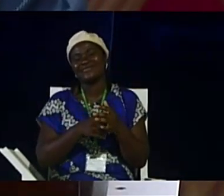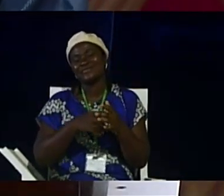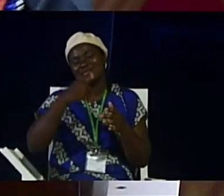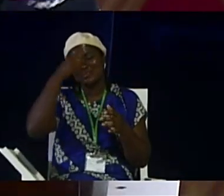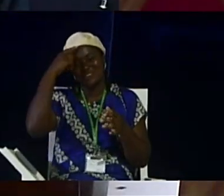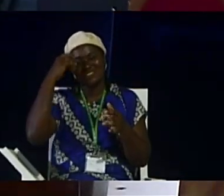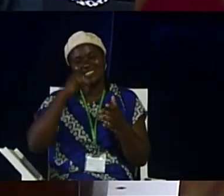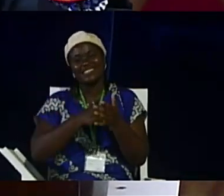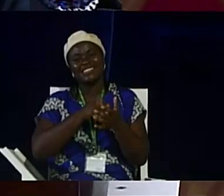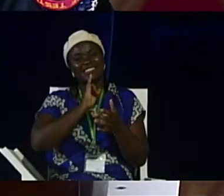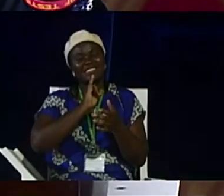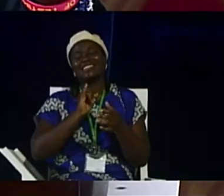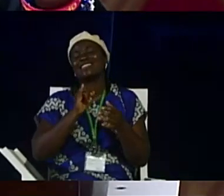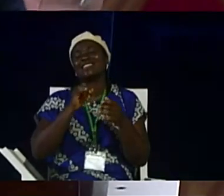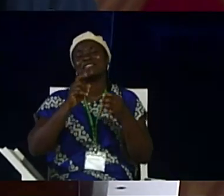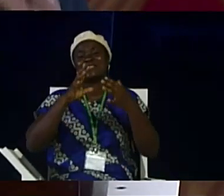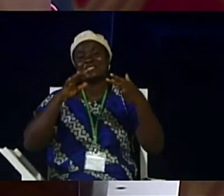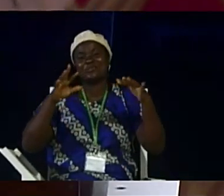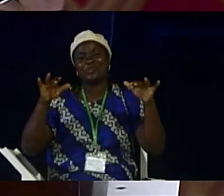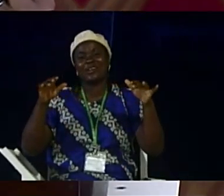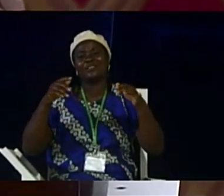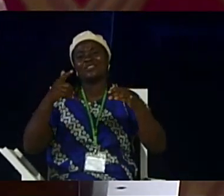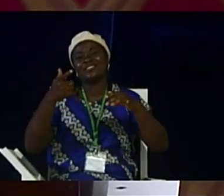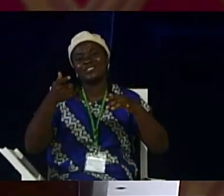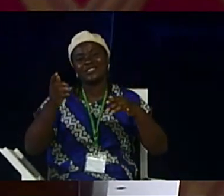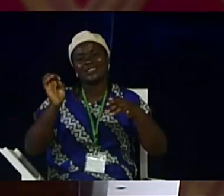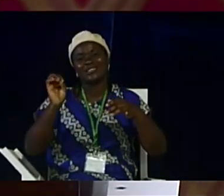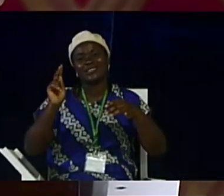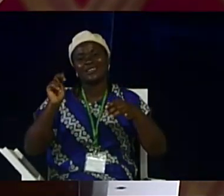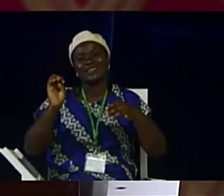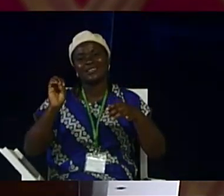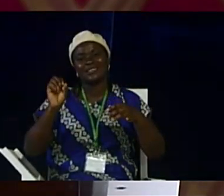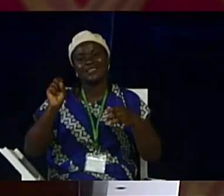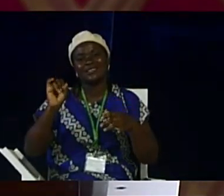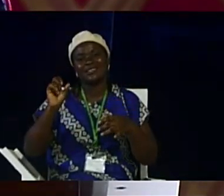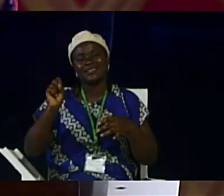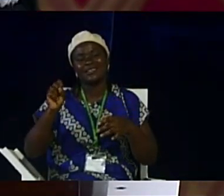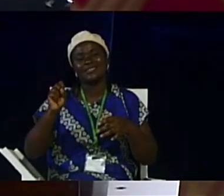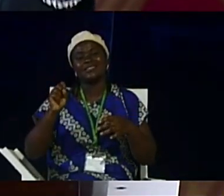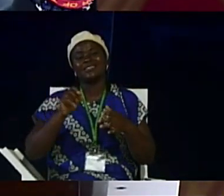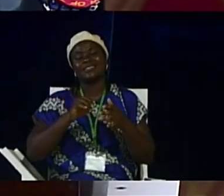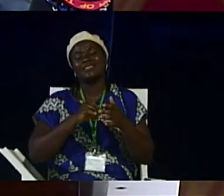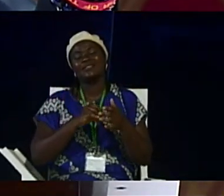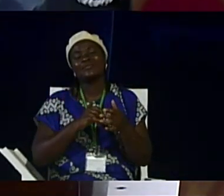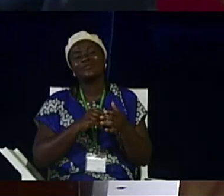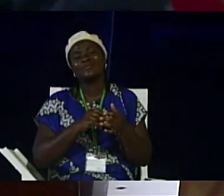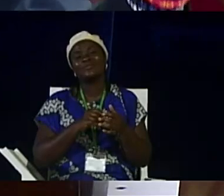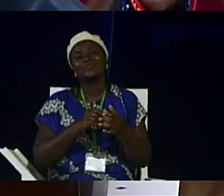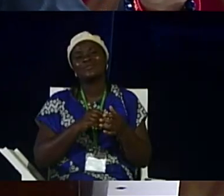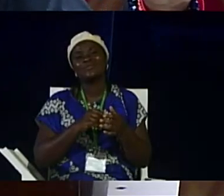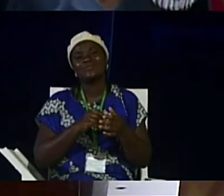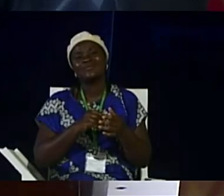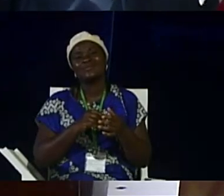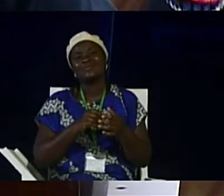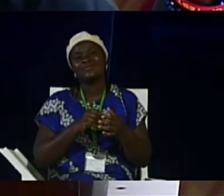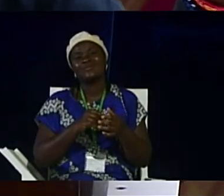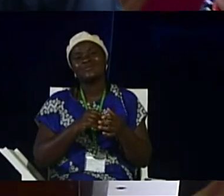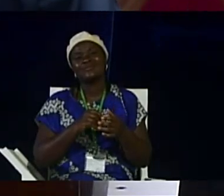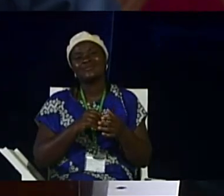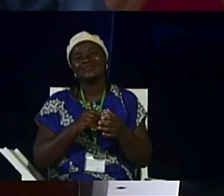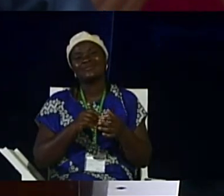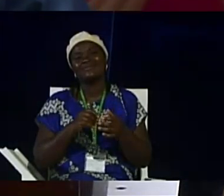G-E-N-E-S-I-S, and a gene is the beginning, the amoeba, the molecular makeup, the origin, the